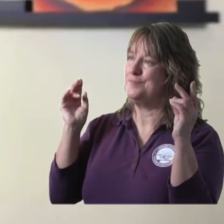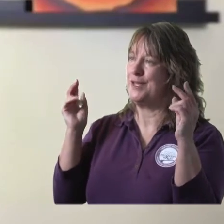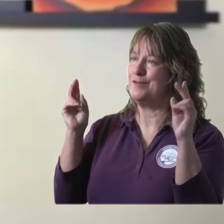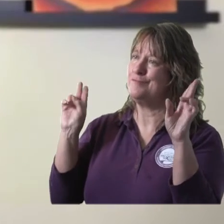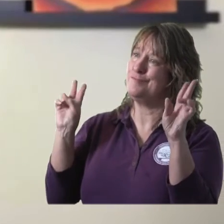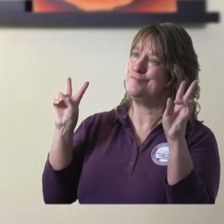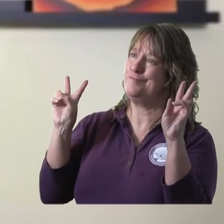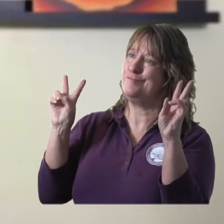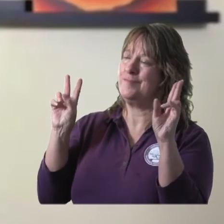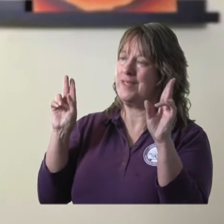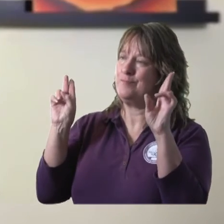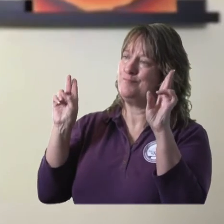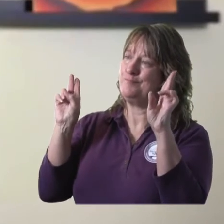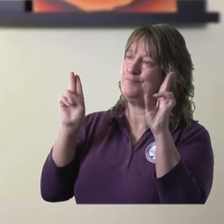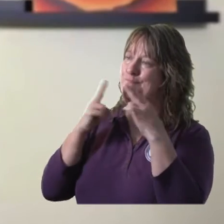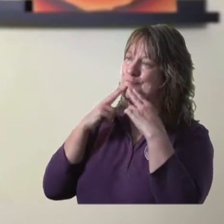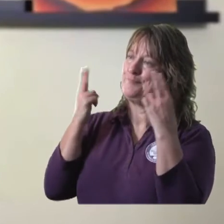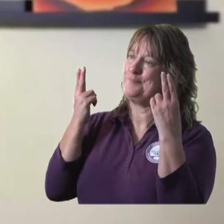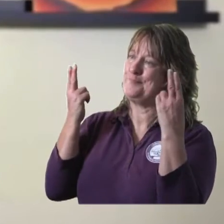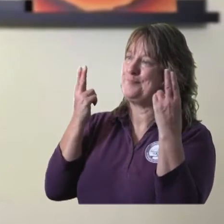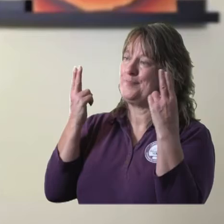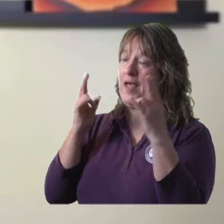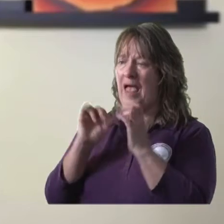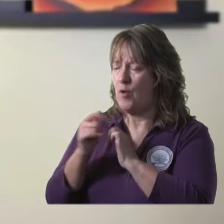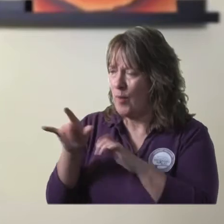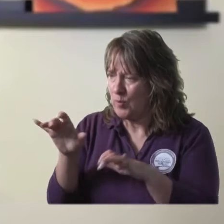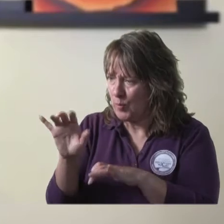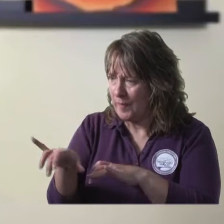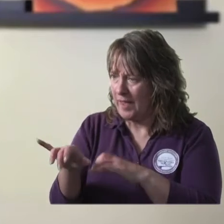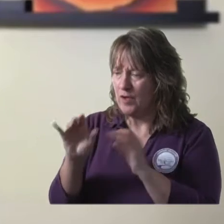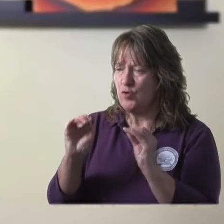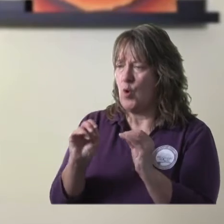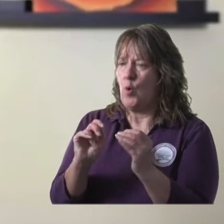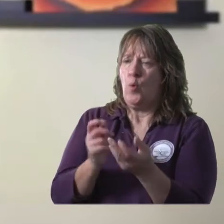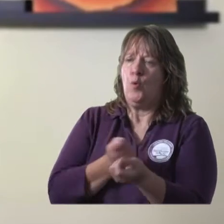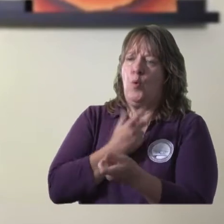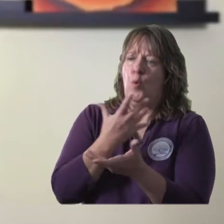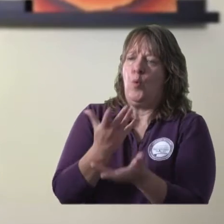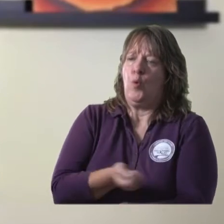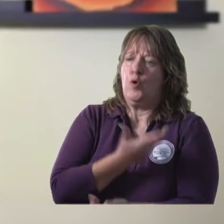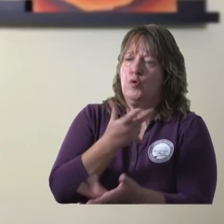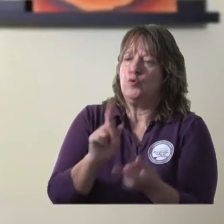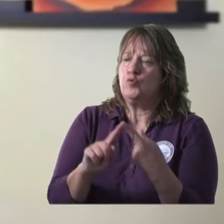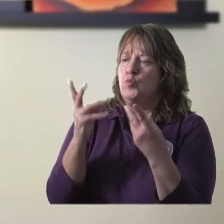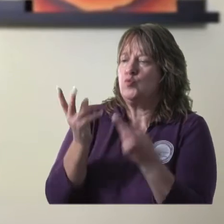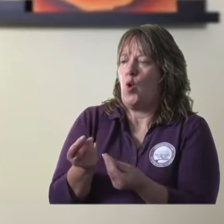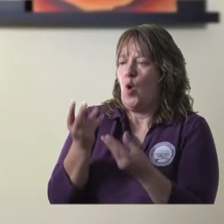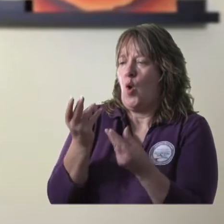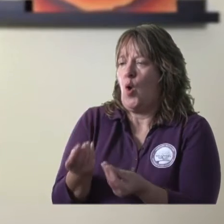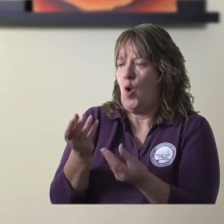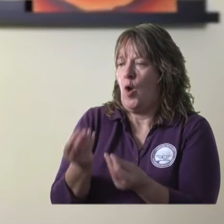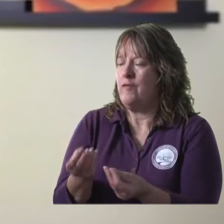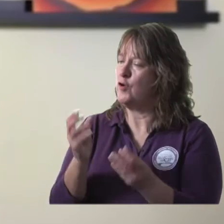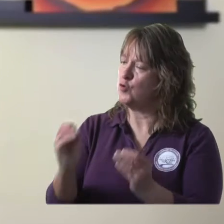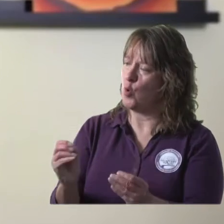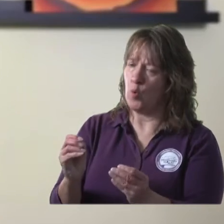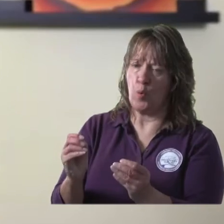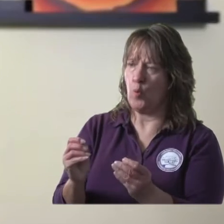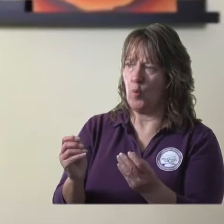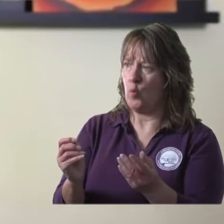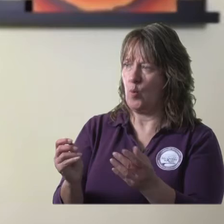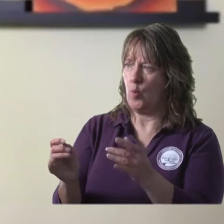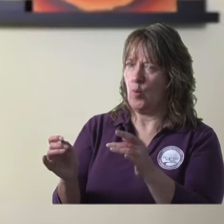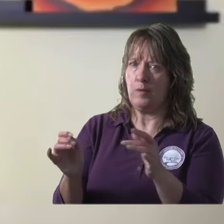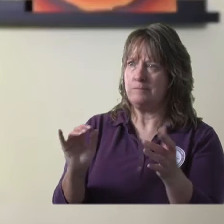is no poetry, no alliterations to soften the blow. Some realities have no simile. Truth